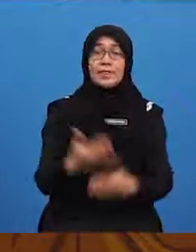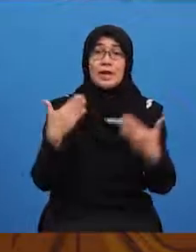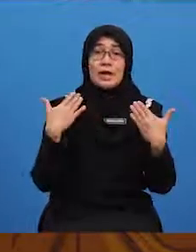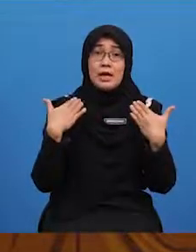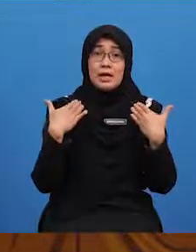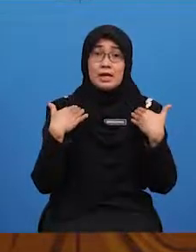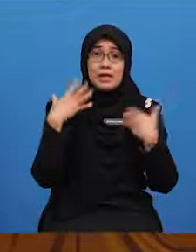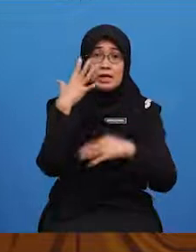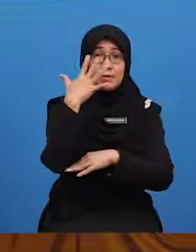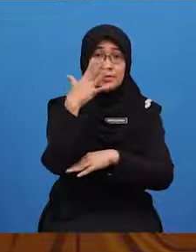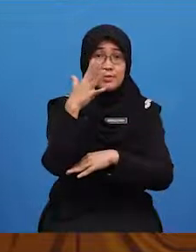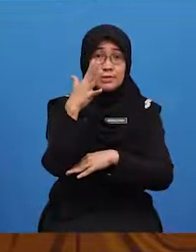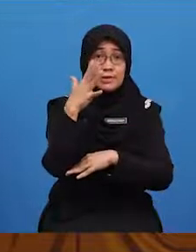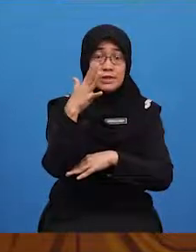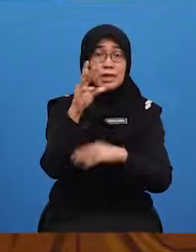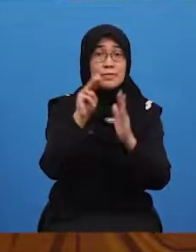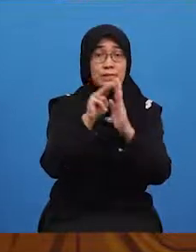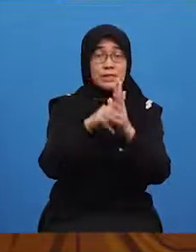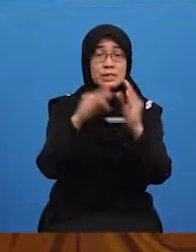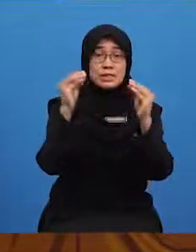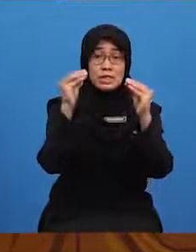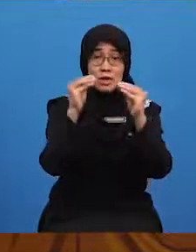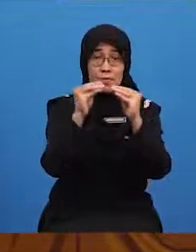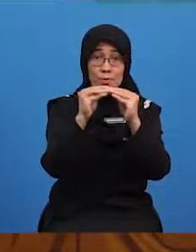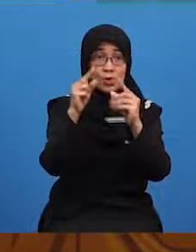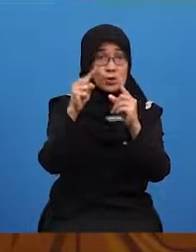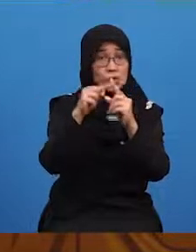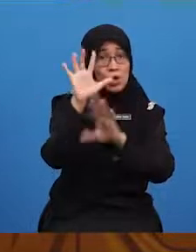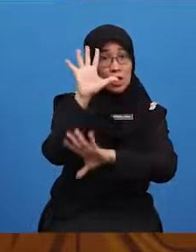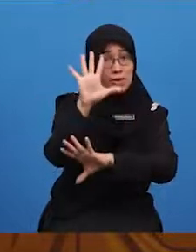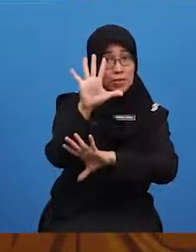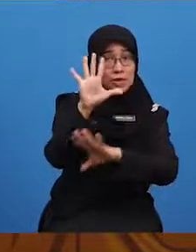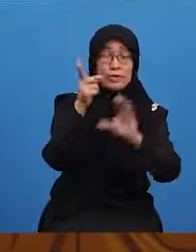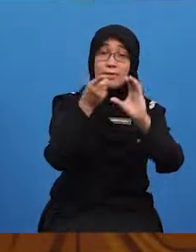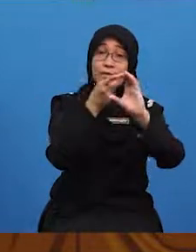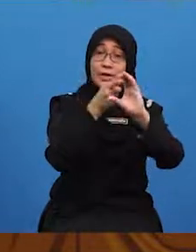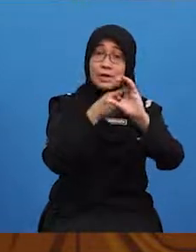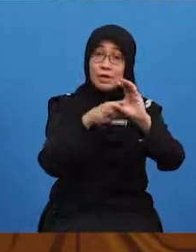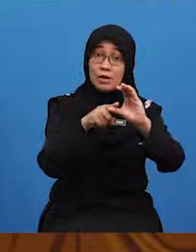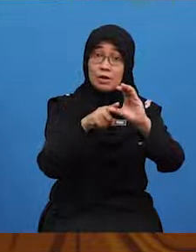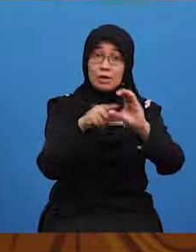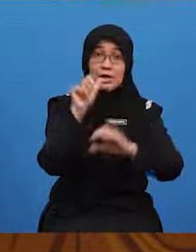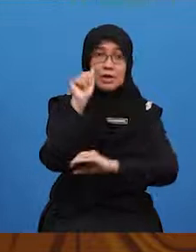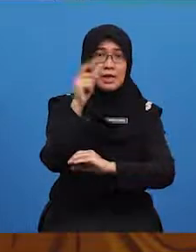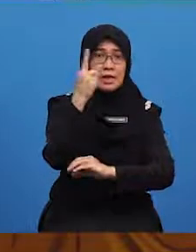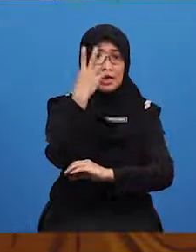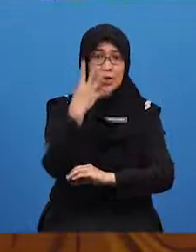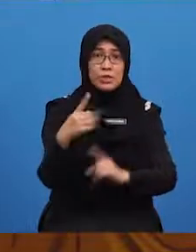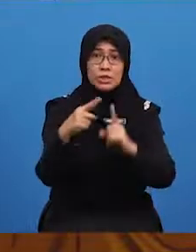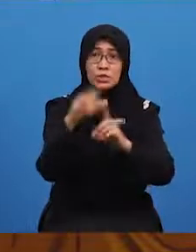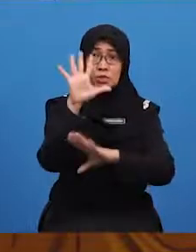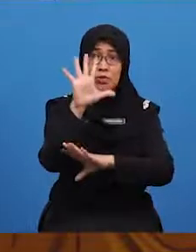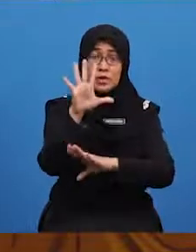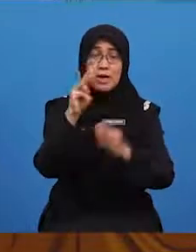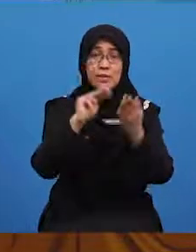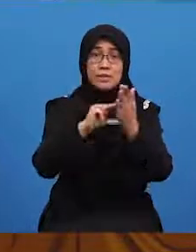minutes more to 5 o'clock. A quarter to 5 means there are